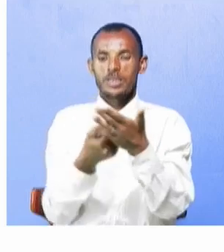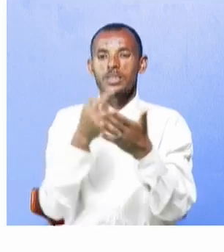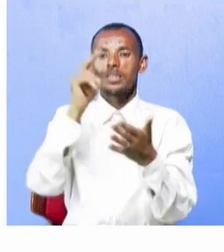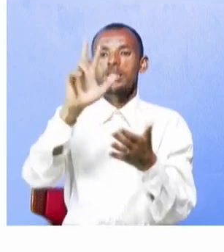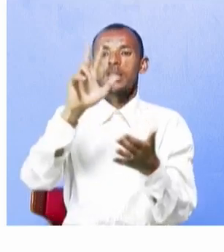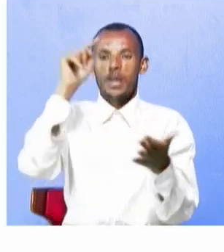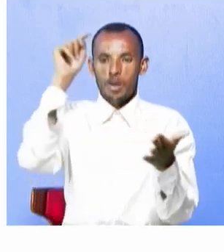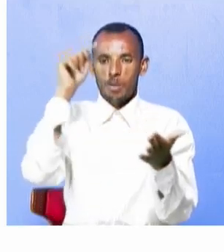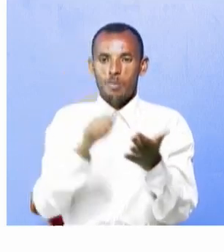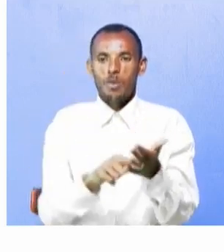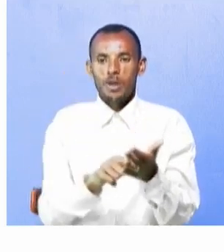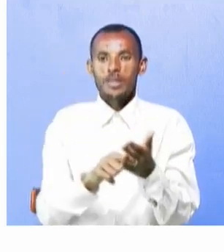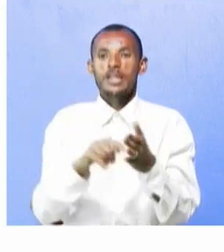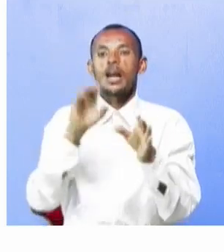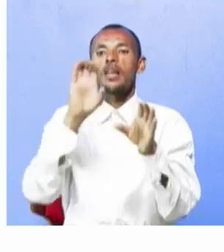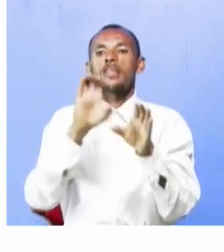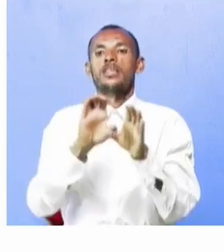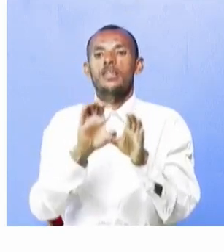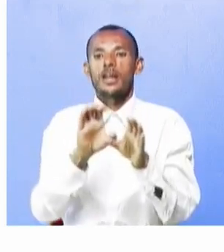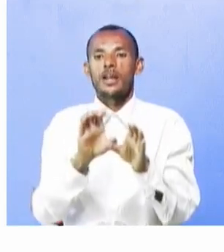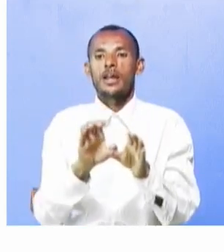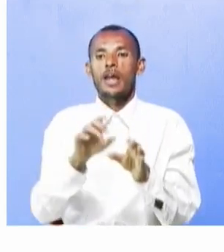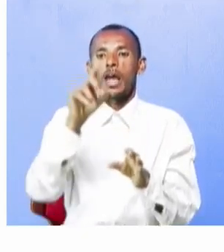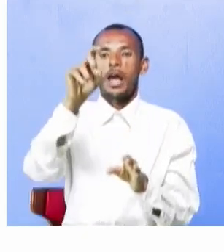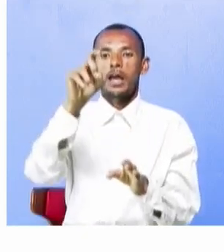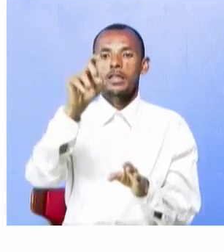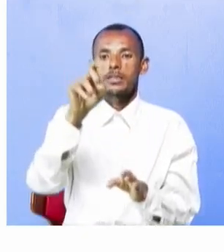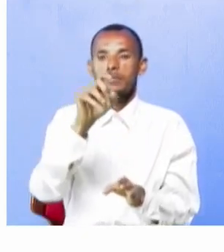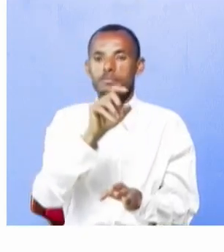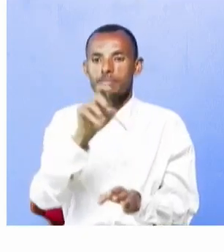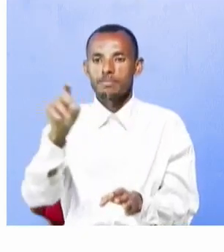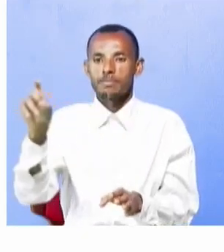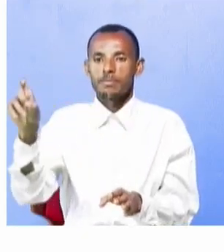points in the Cartesian coordinate system.